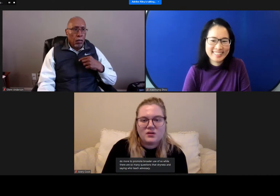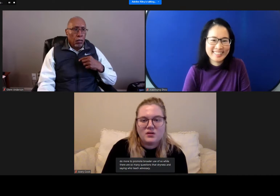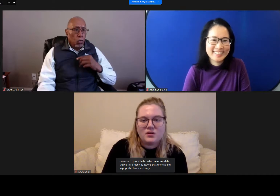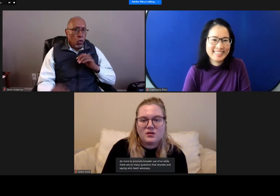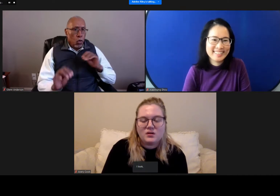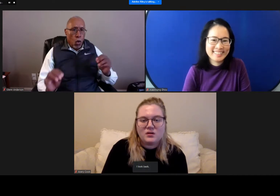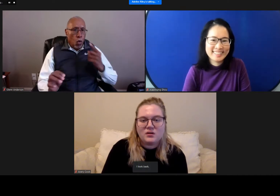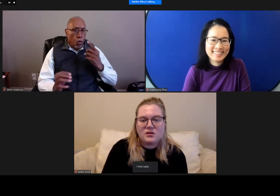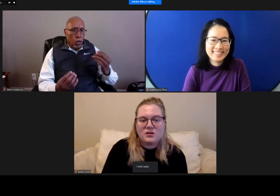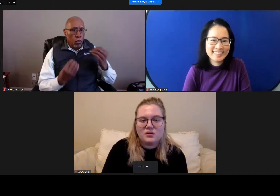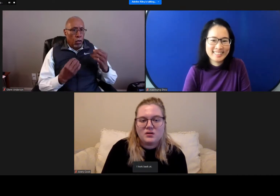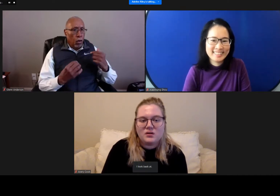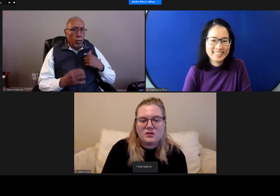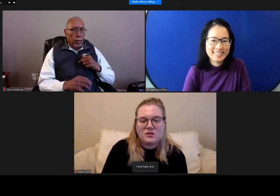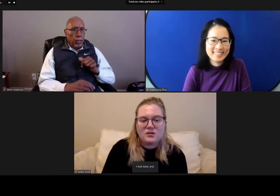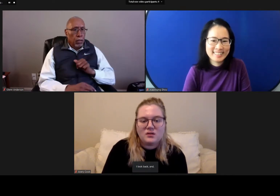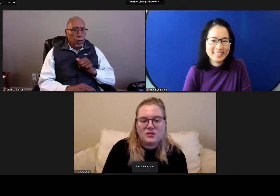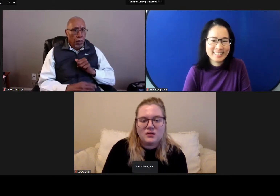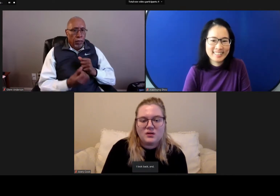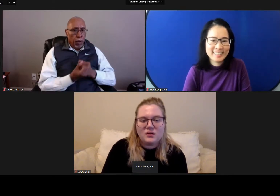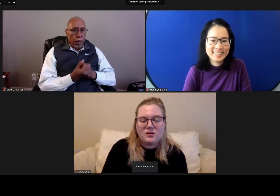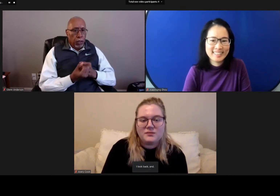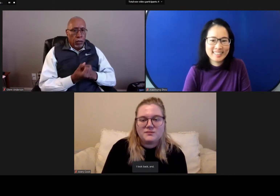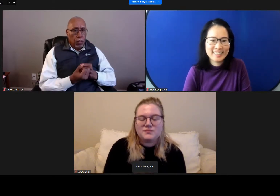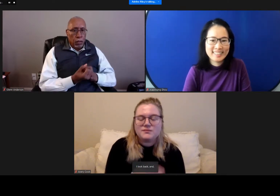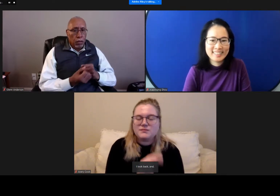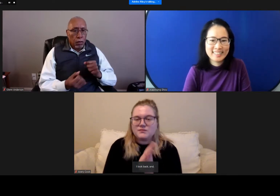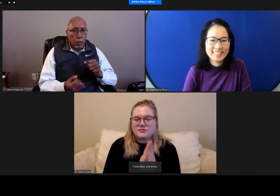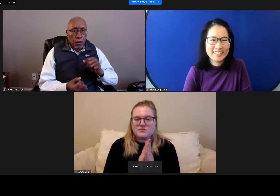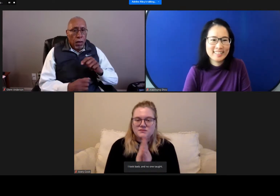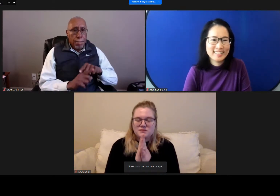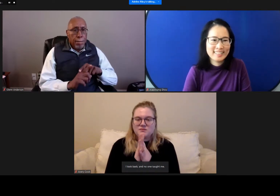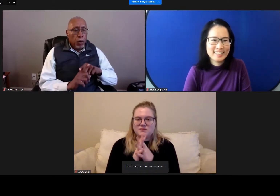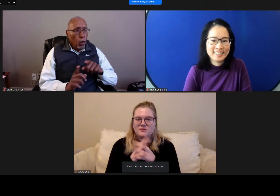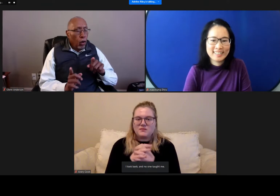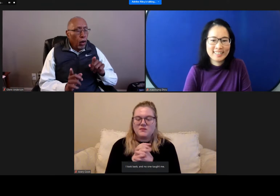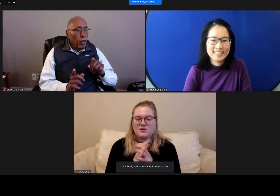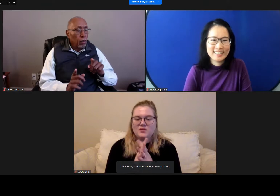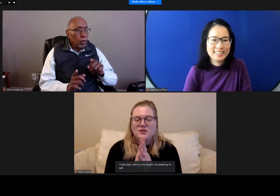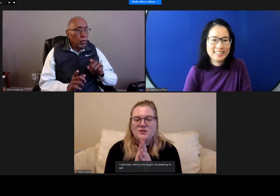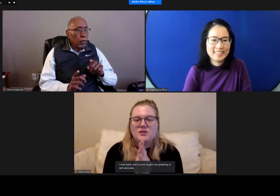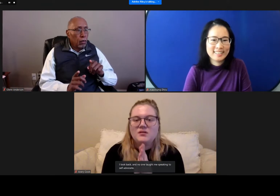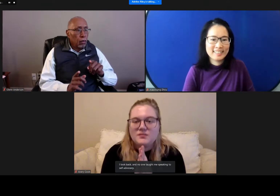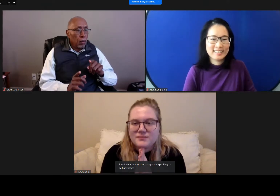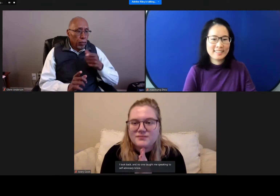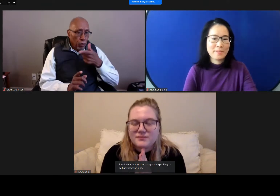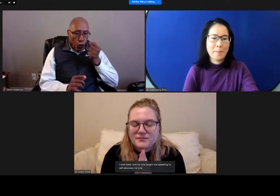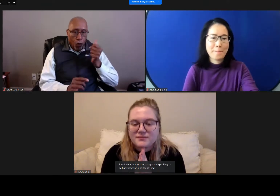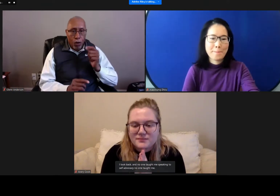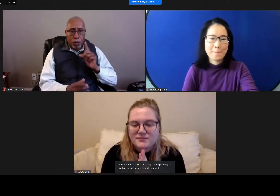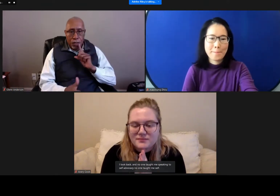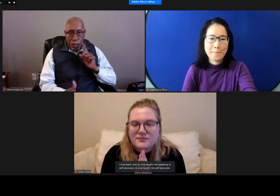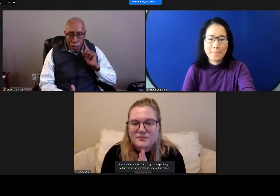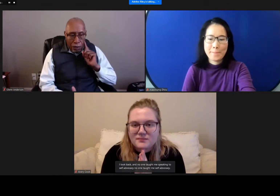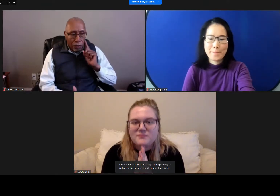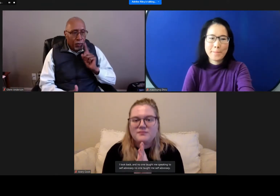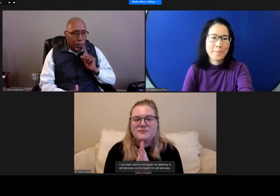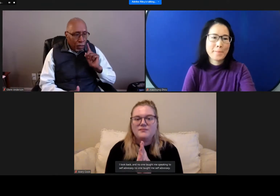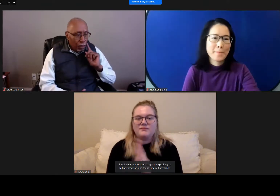I look back and no one taught me, speaking to self-advocacy, no one taught me